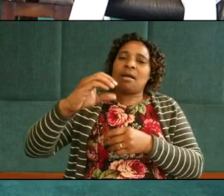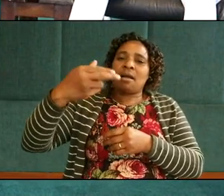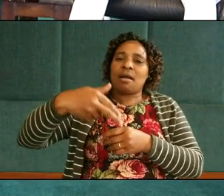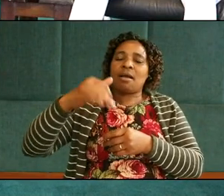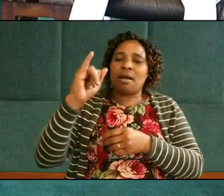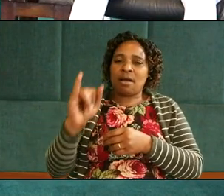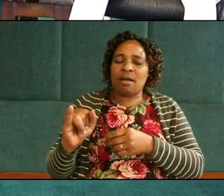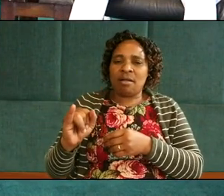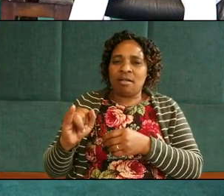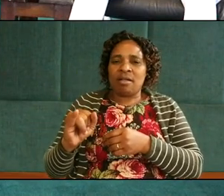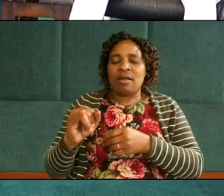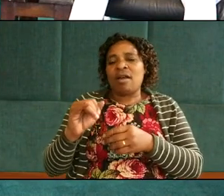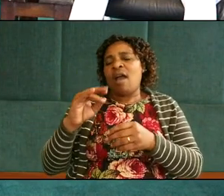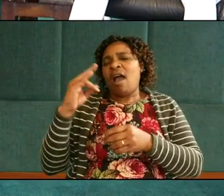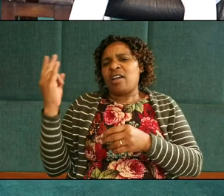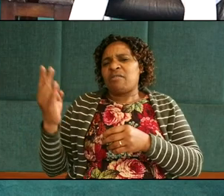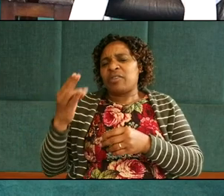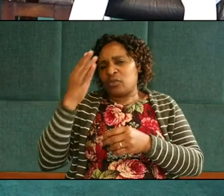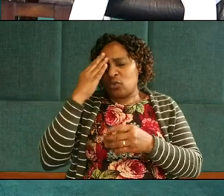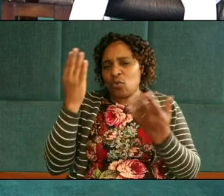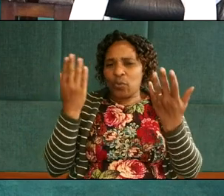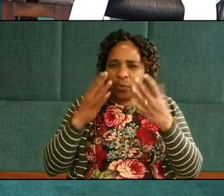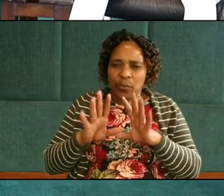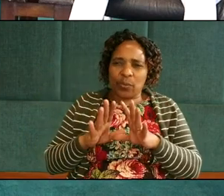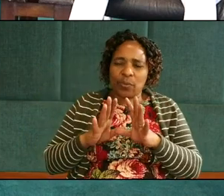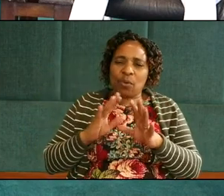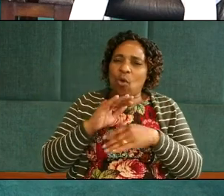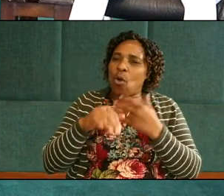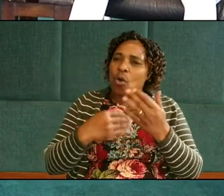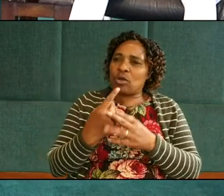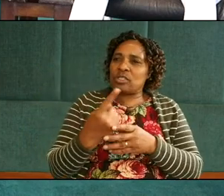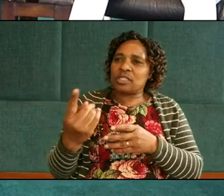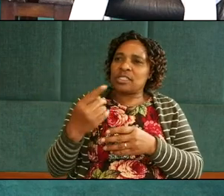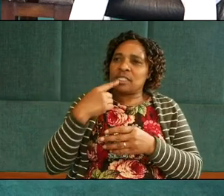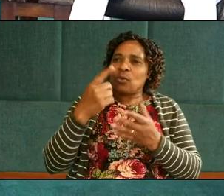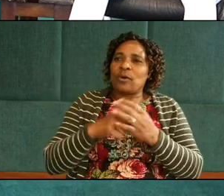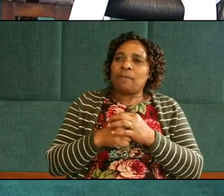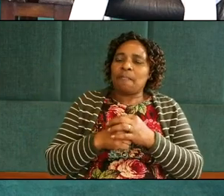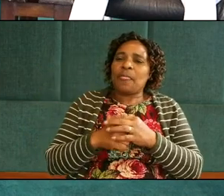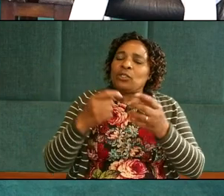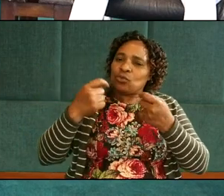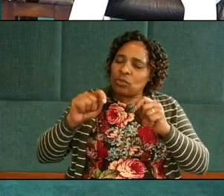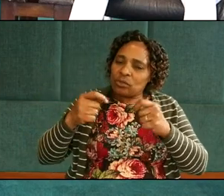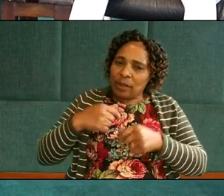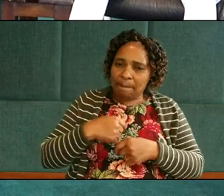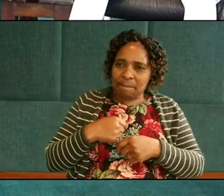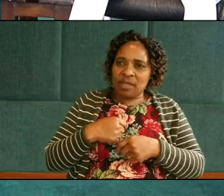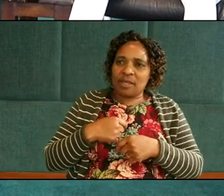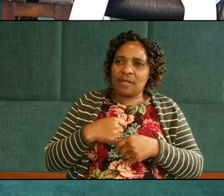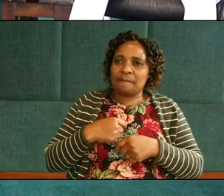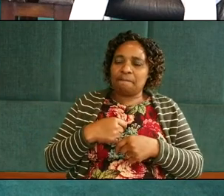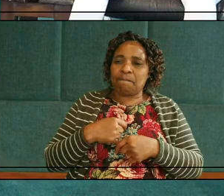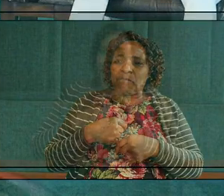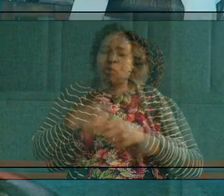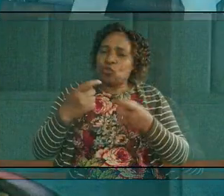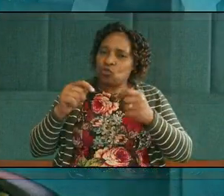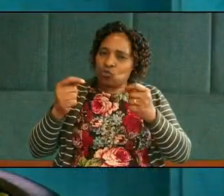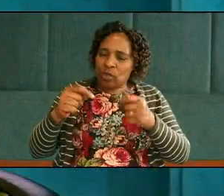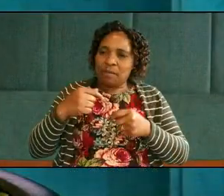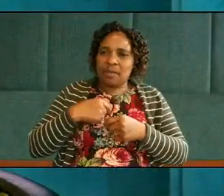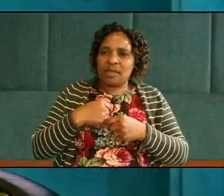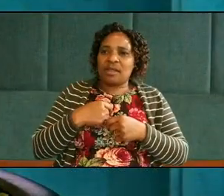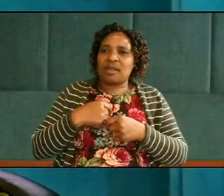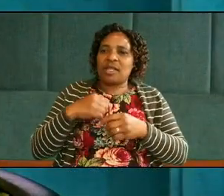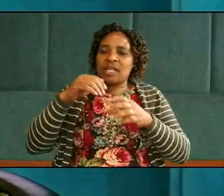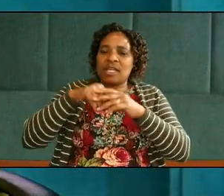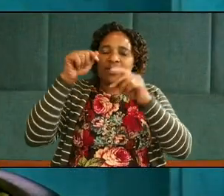every Adventist knows this text, Malachi 3:8-10, says that, try me. Will a man drop God? No,